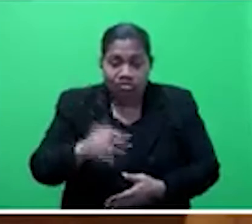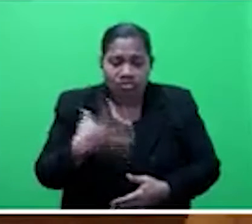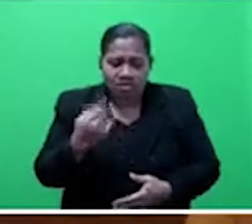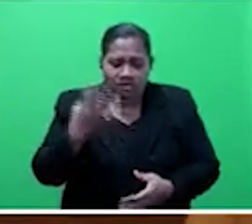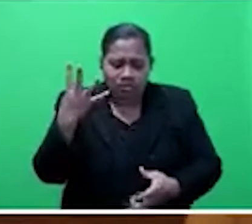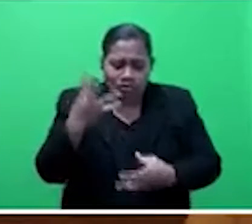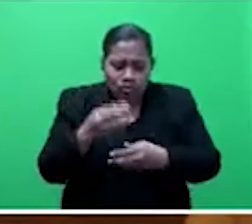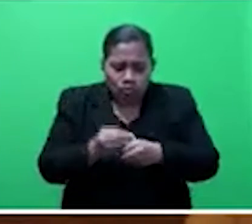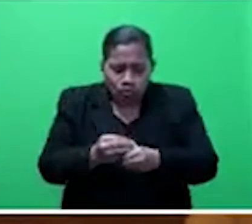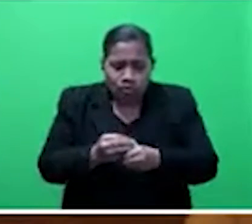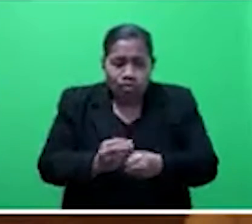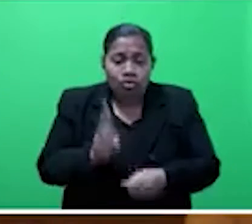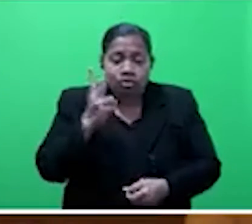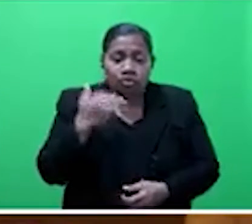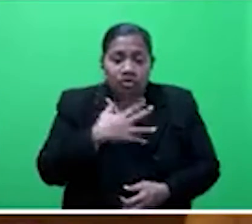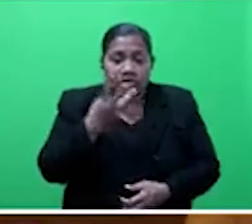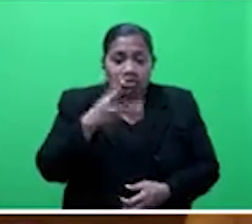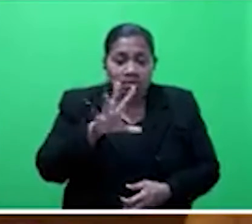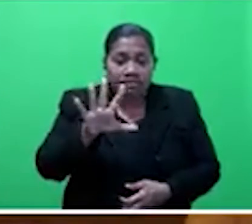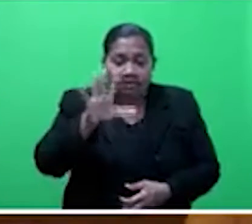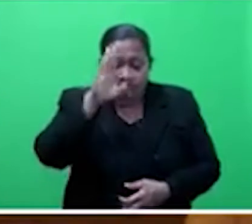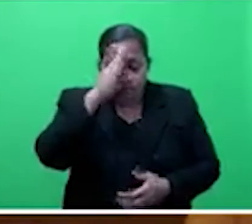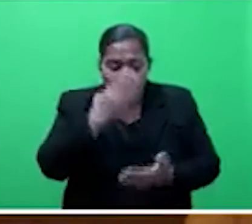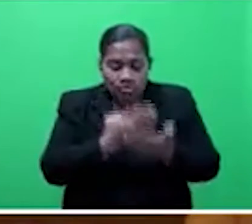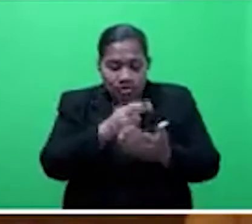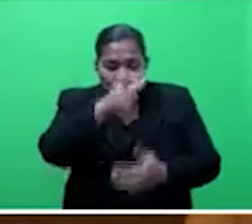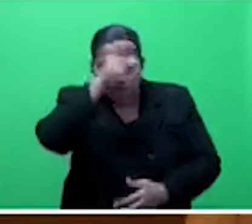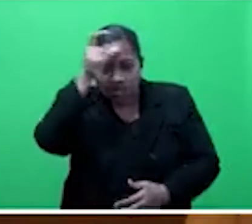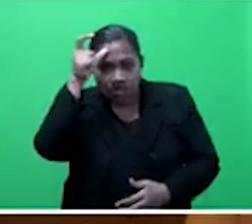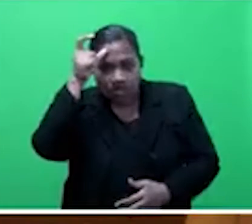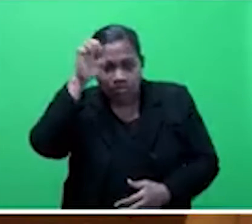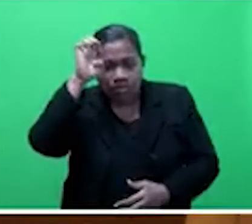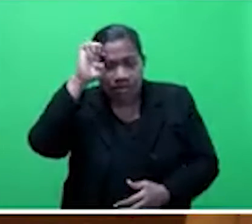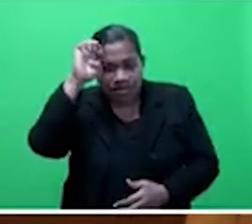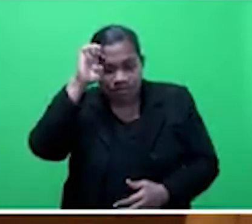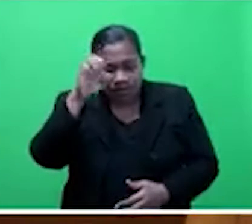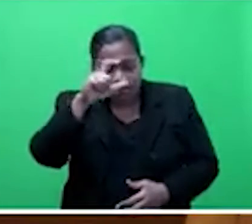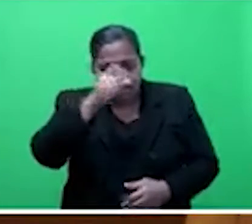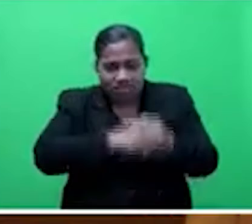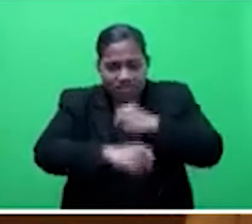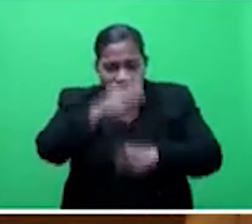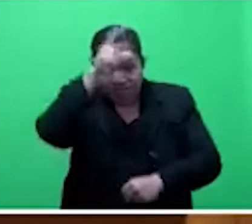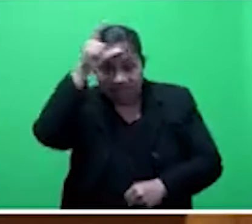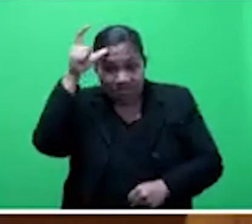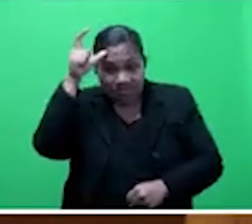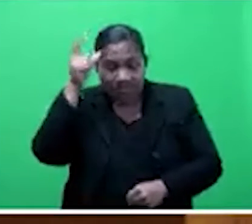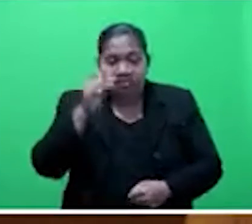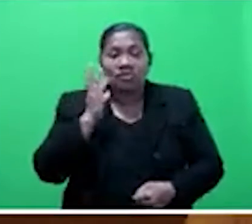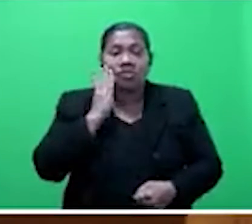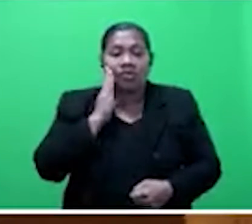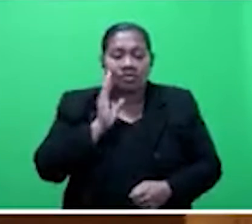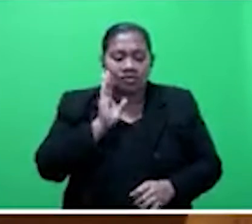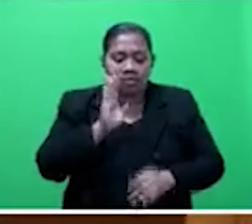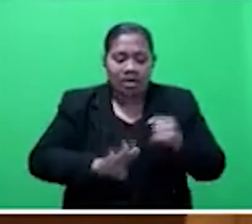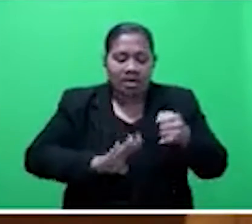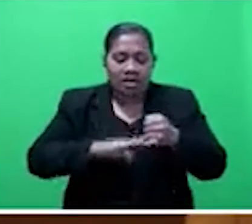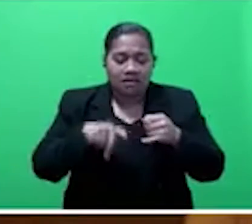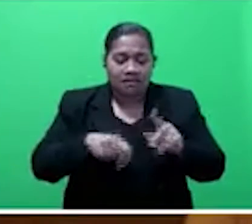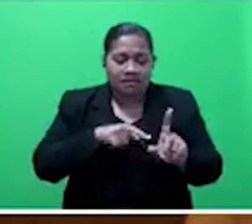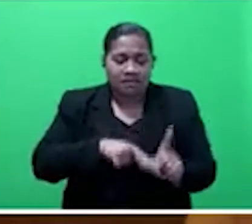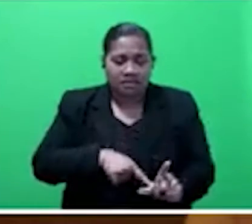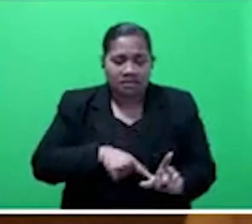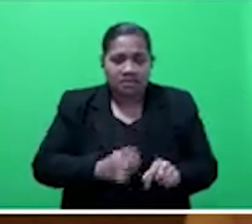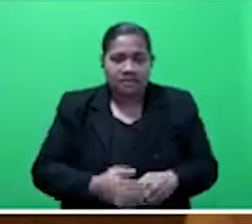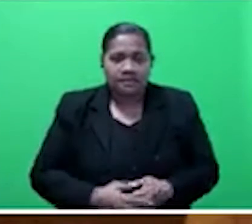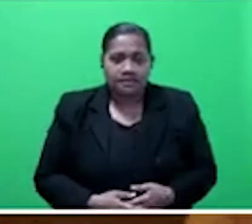of 235 student nurses who are expected to join the nursing profession by the end of this year.